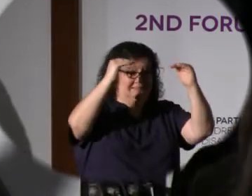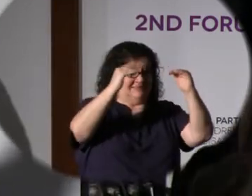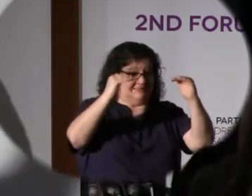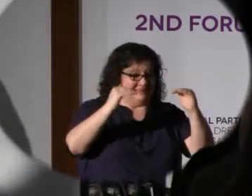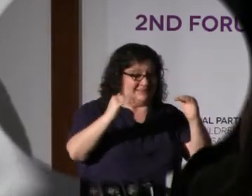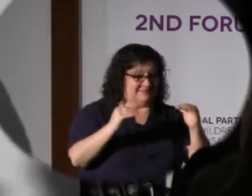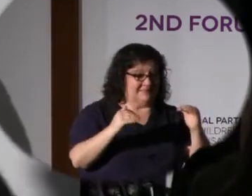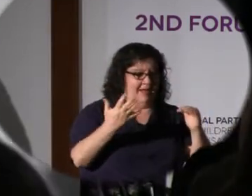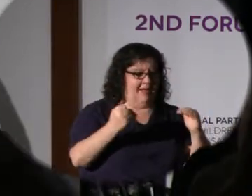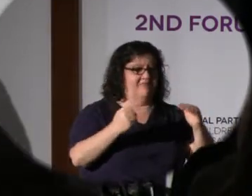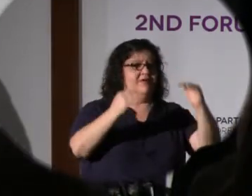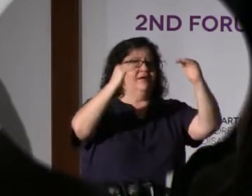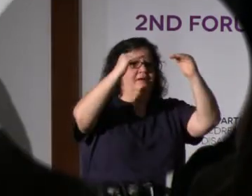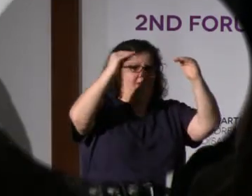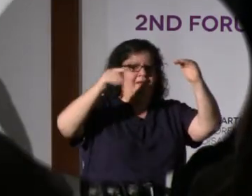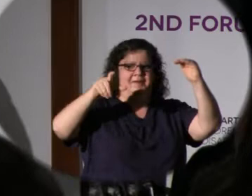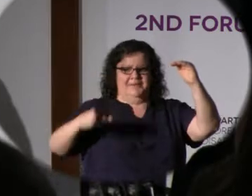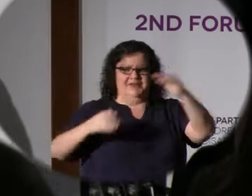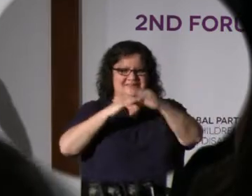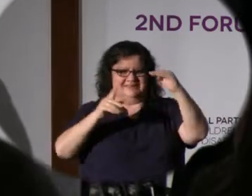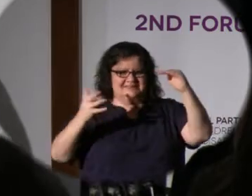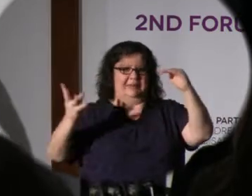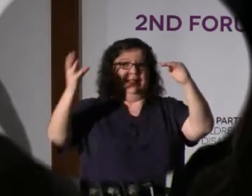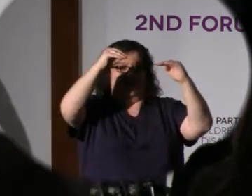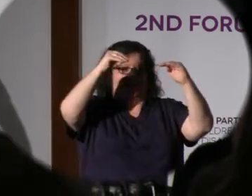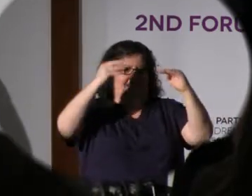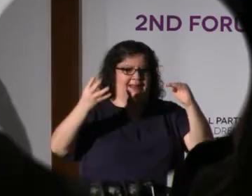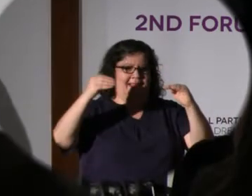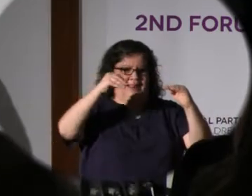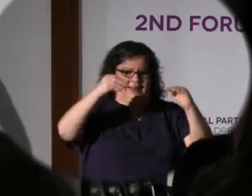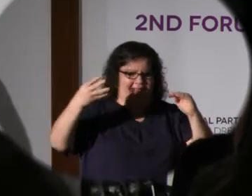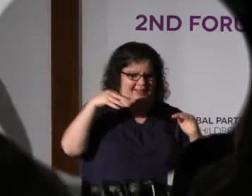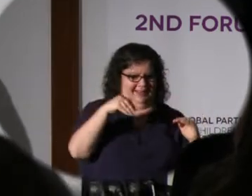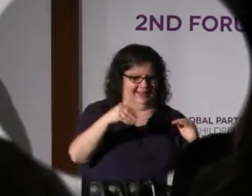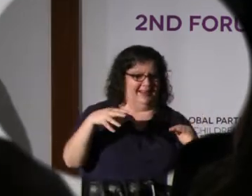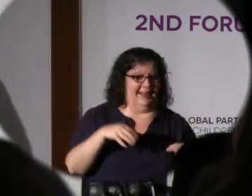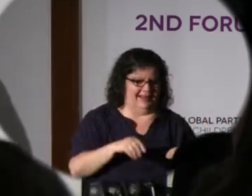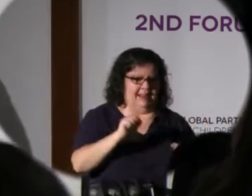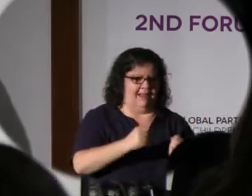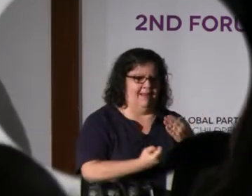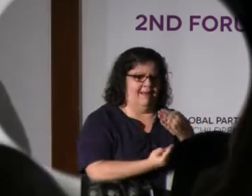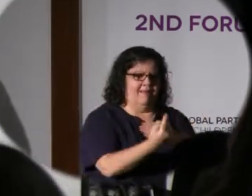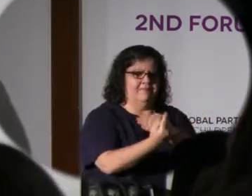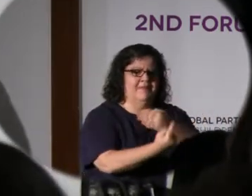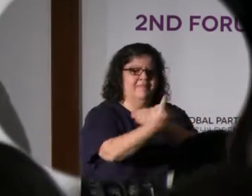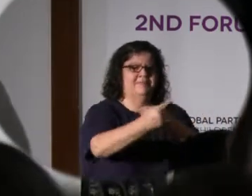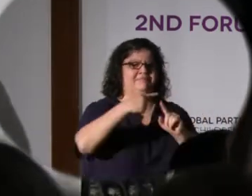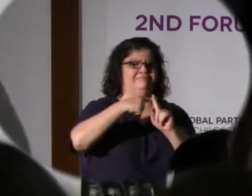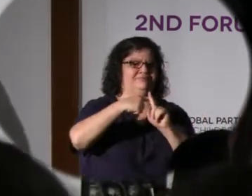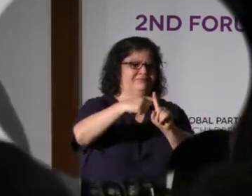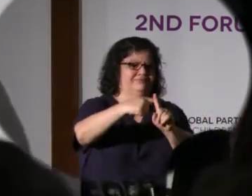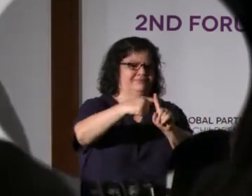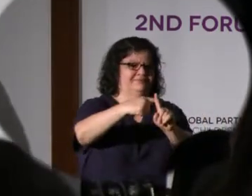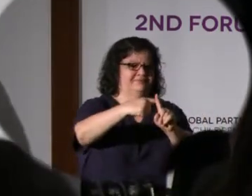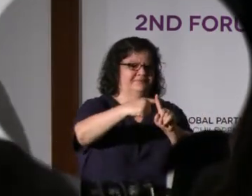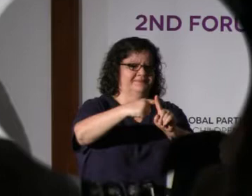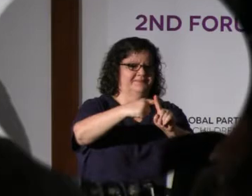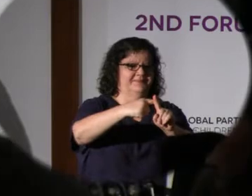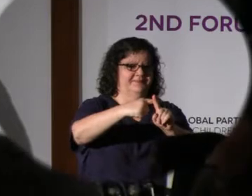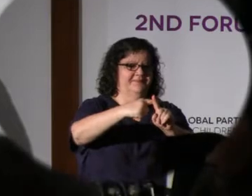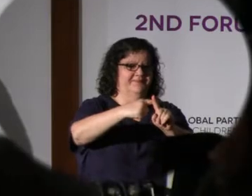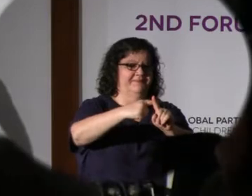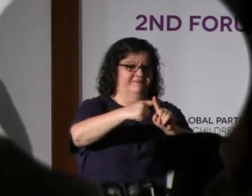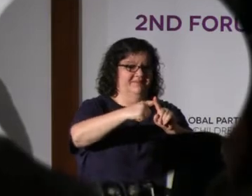accountability. These 7 key messages are clear.